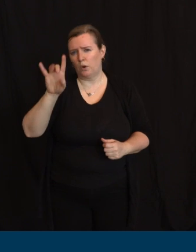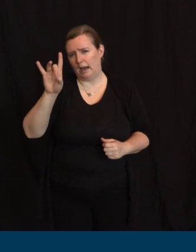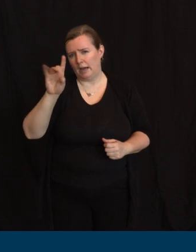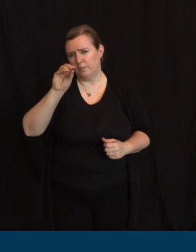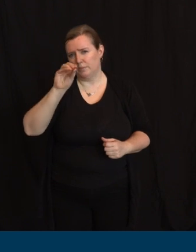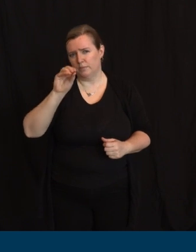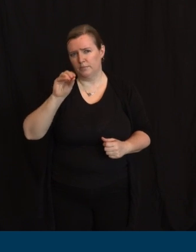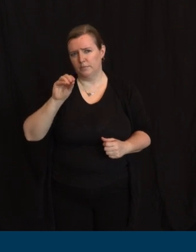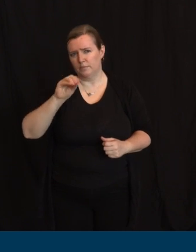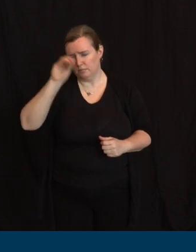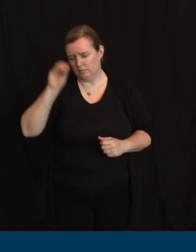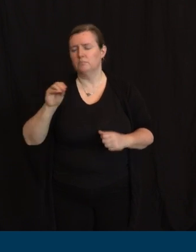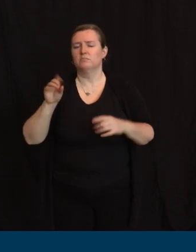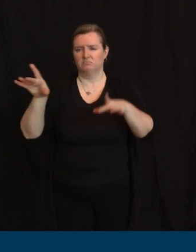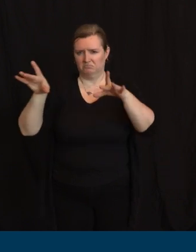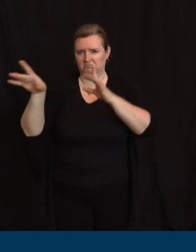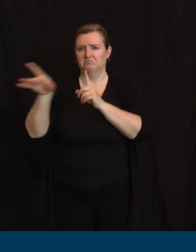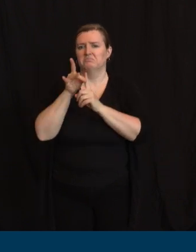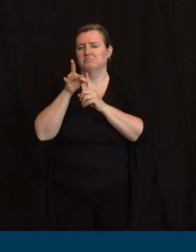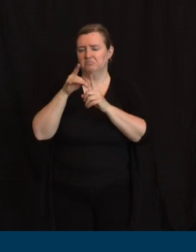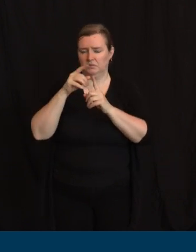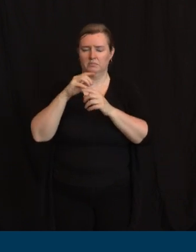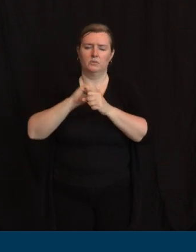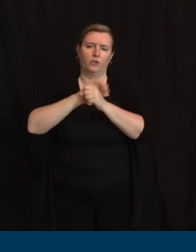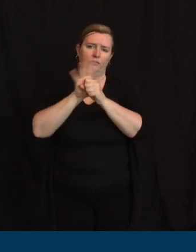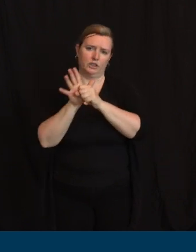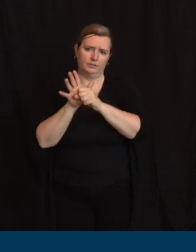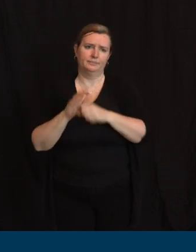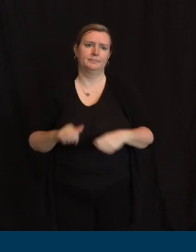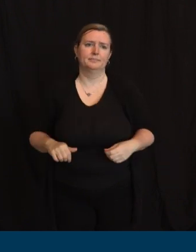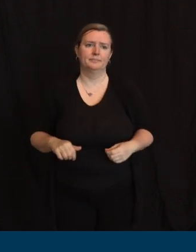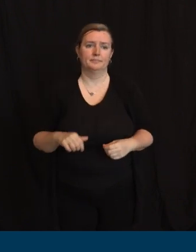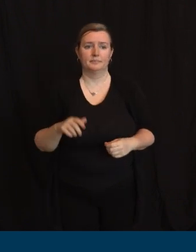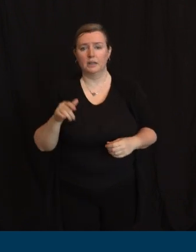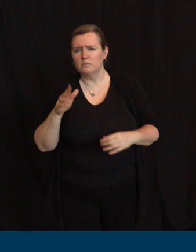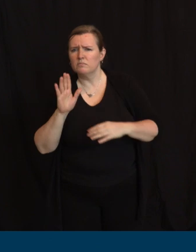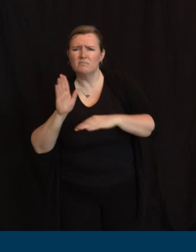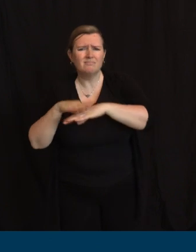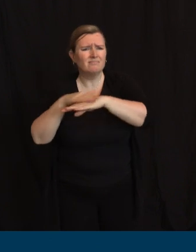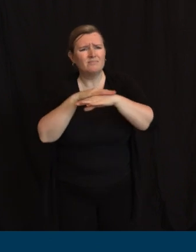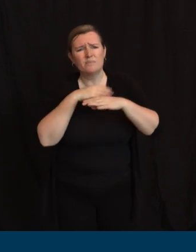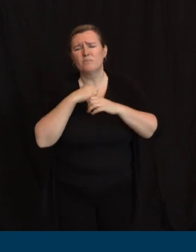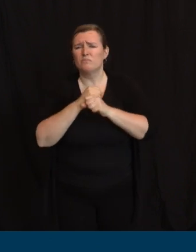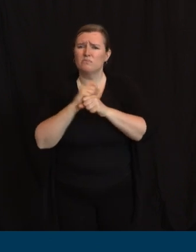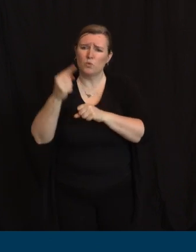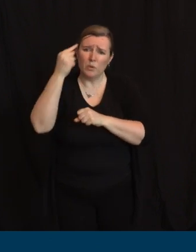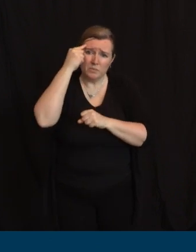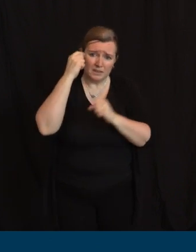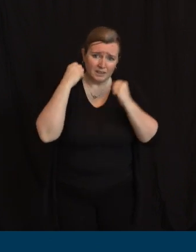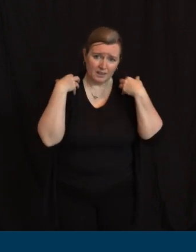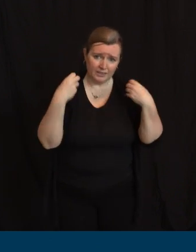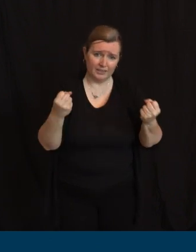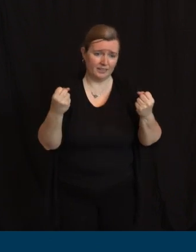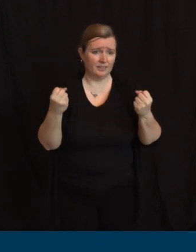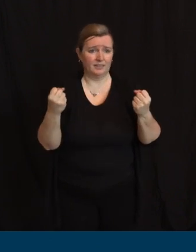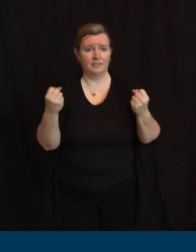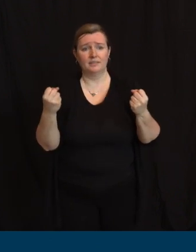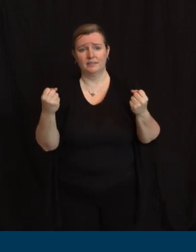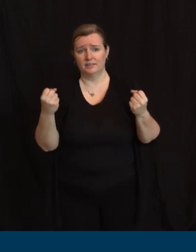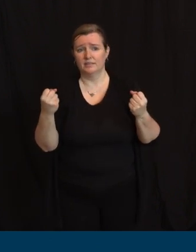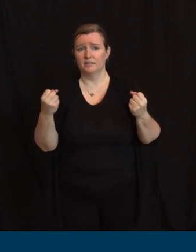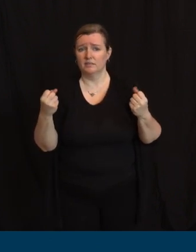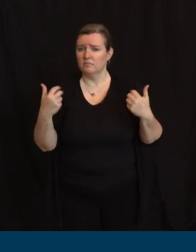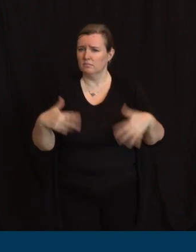Again, in closing, I remind everyone to take steps to protect their mental health throughout this outbreak. This is a difficult time for all of